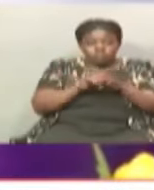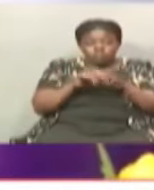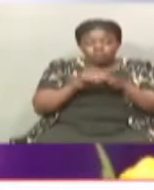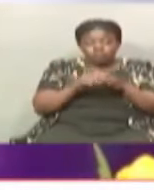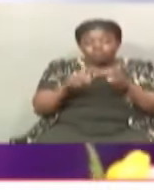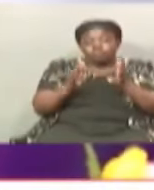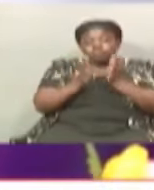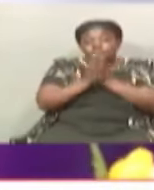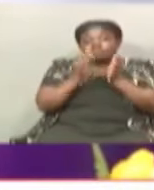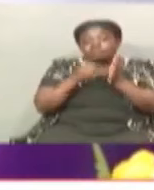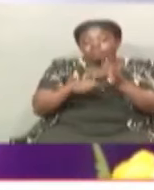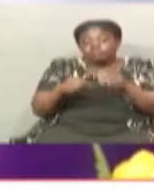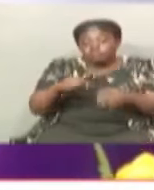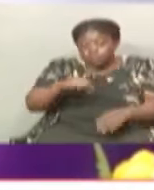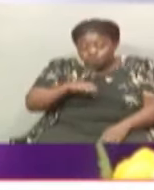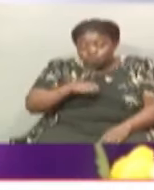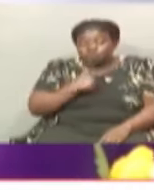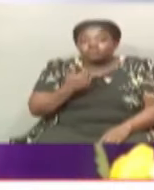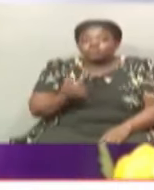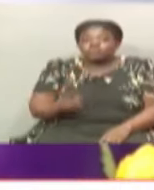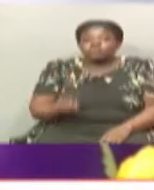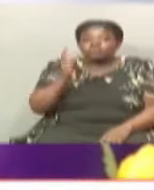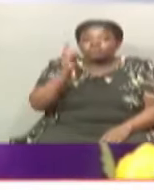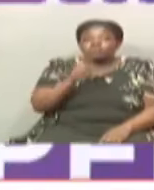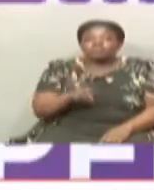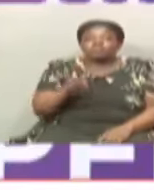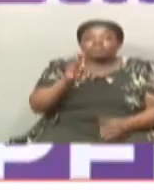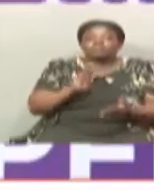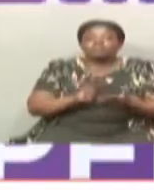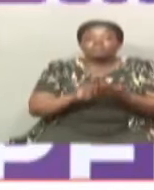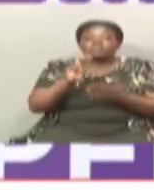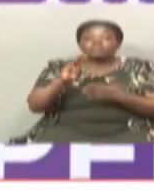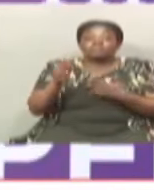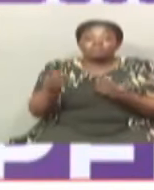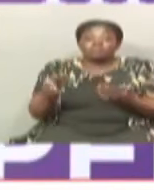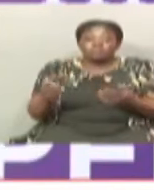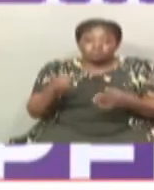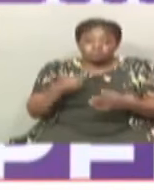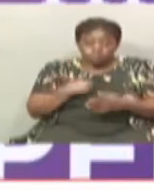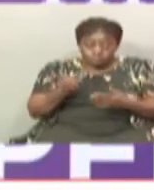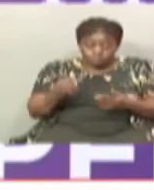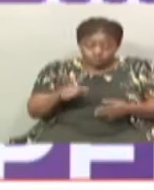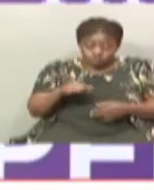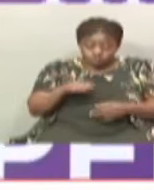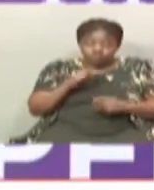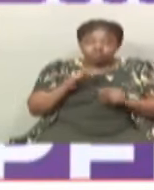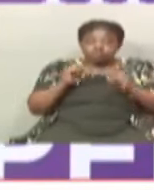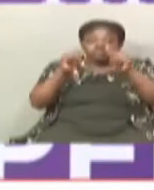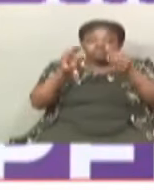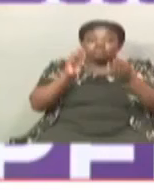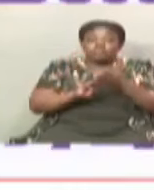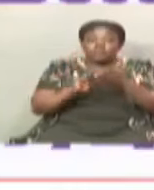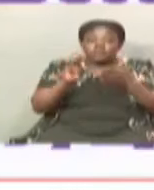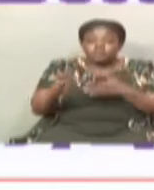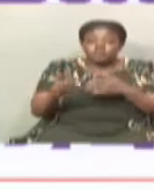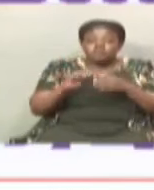Alinoganyiza nga bajja okubiteekamu engatto okutuuka e Masaka. And by the way, I will go to Masaka to make this statement